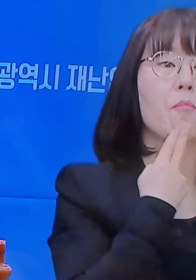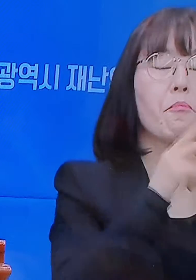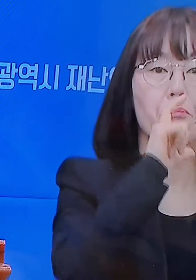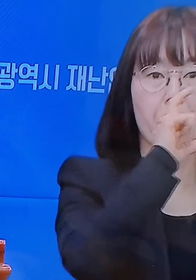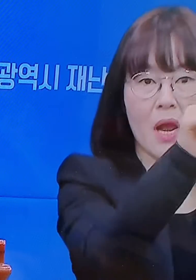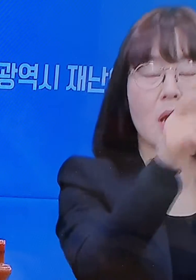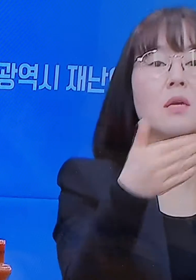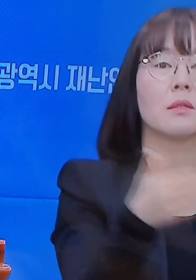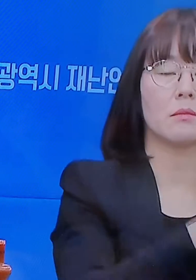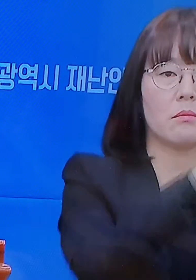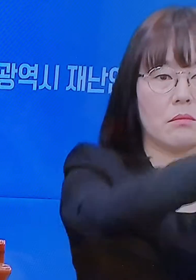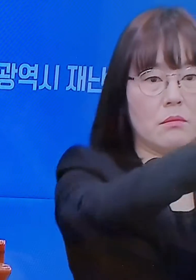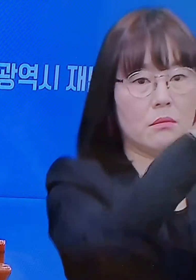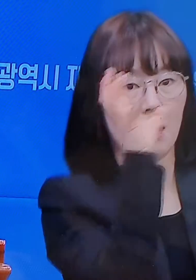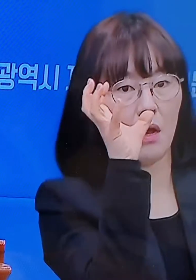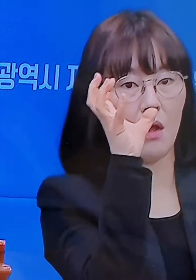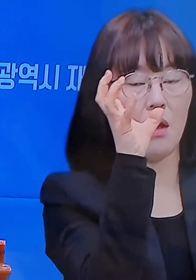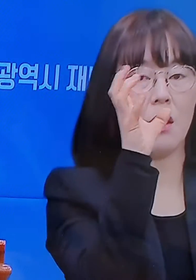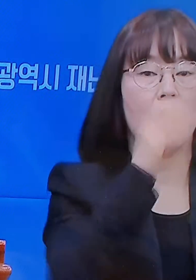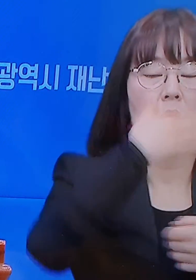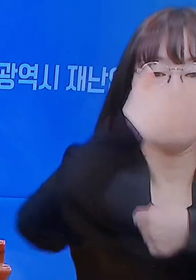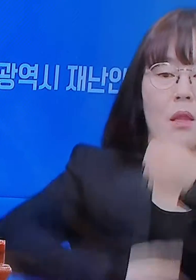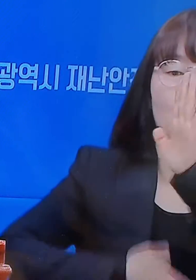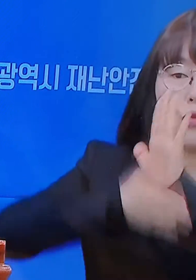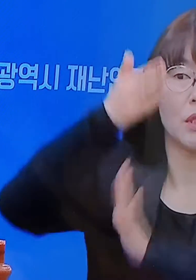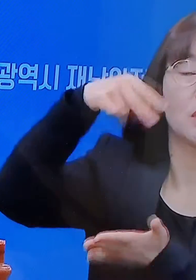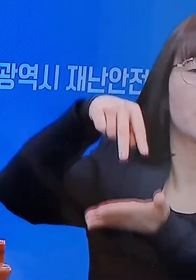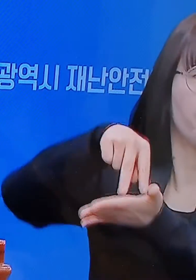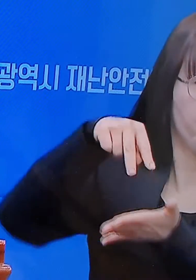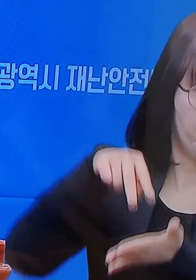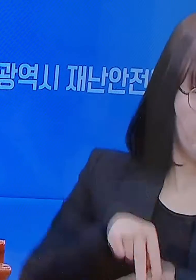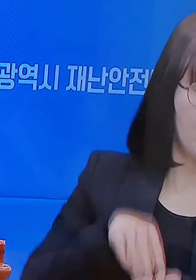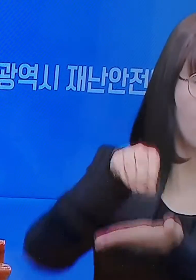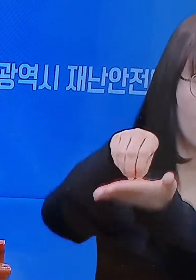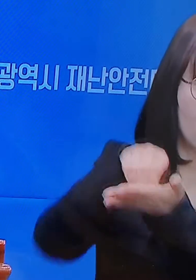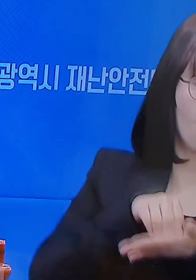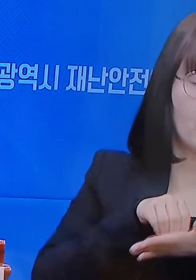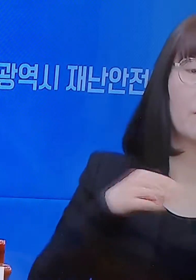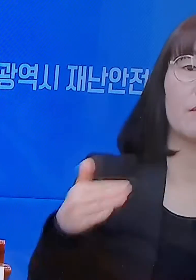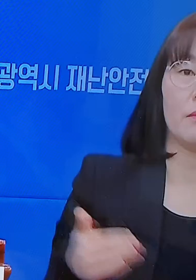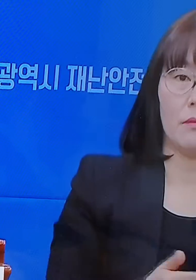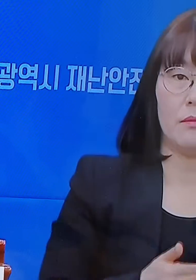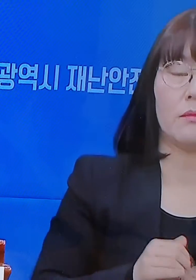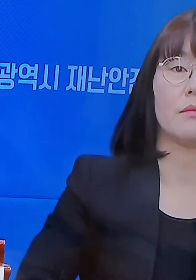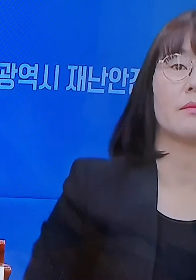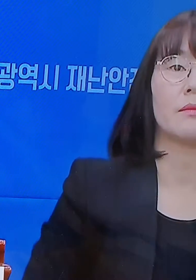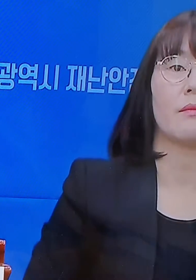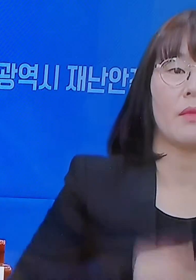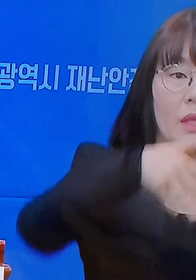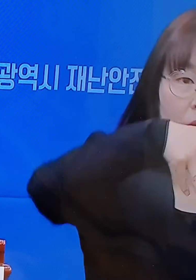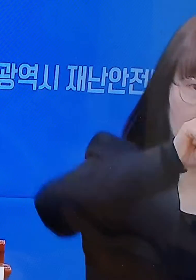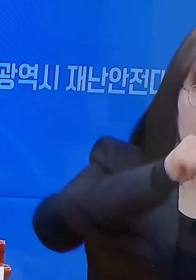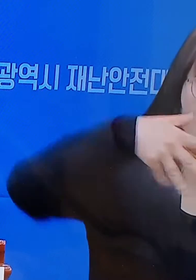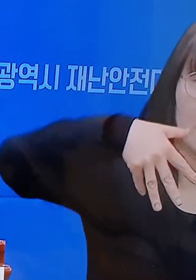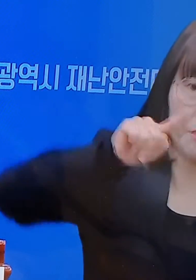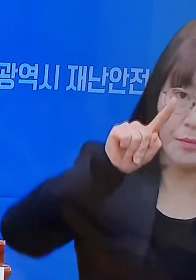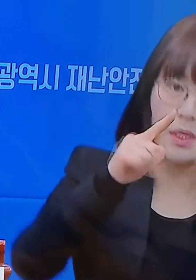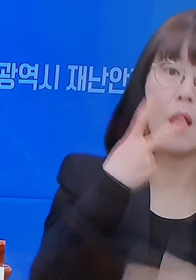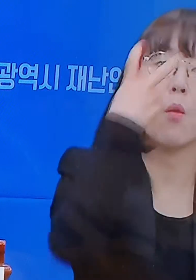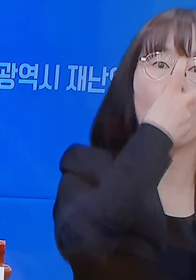high among patients with the baseline diseases from the elderly to